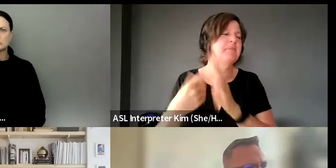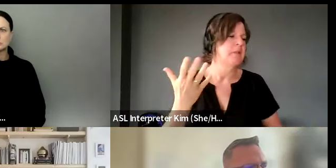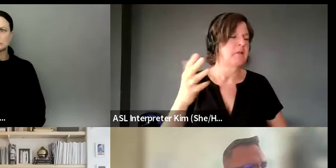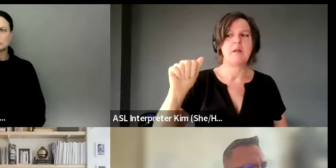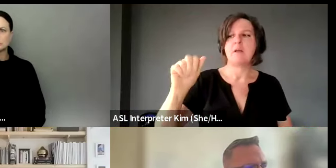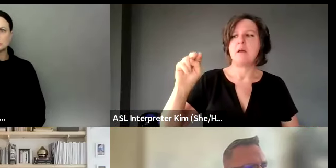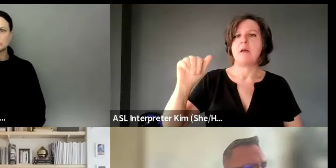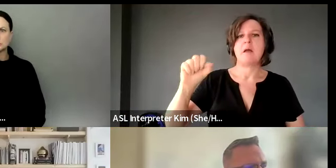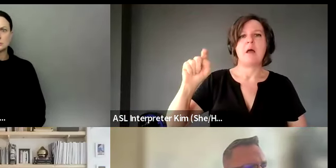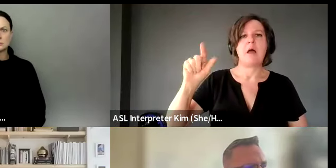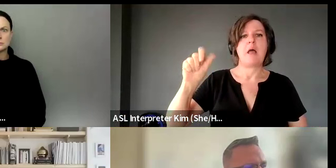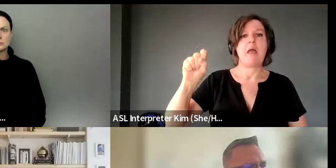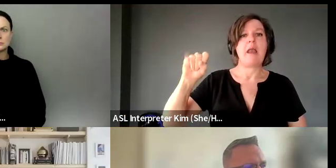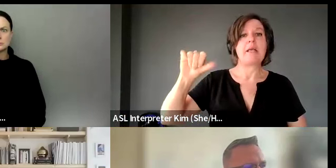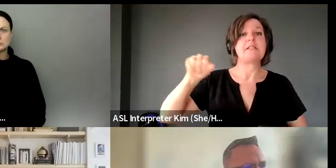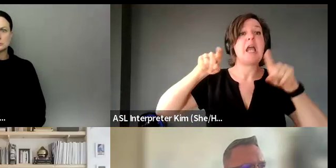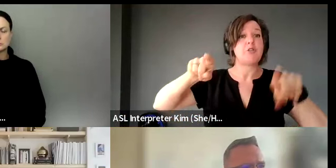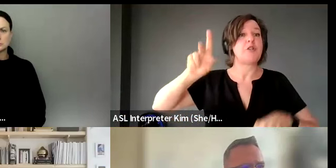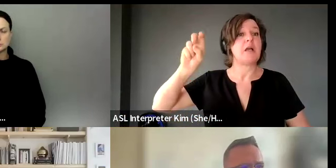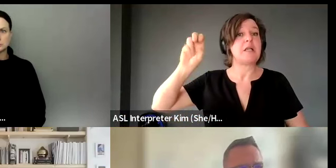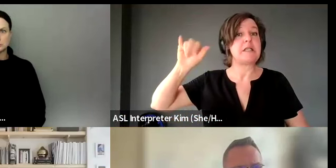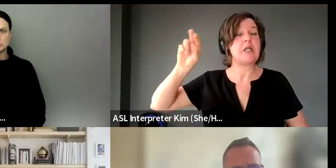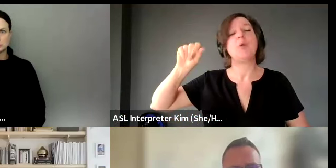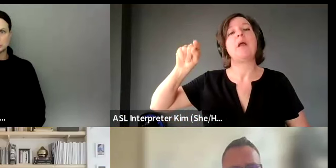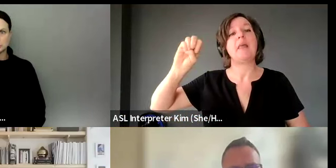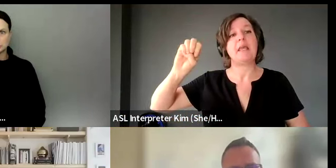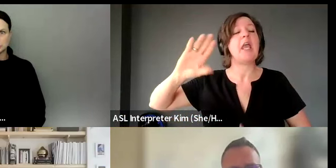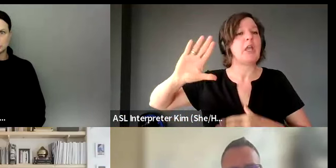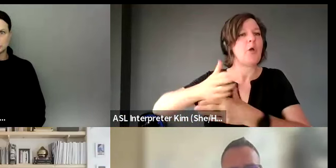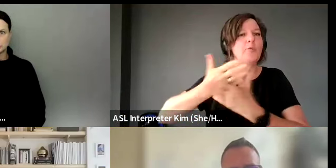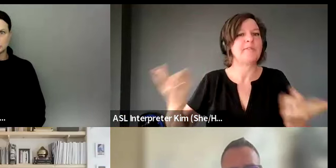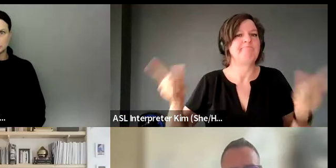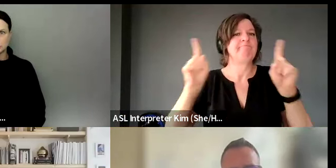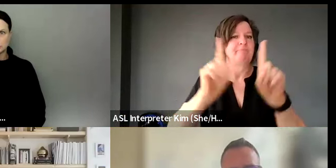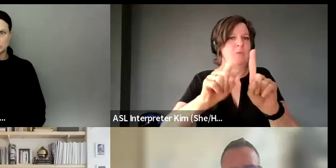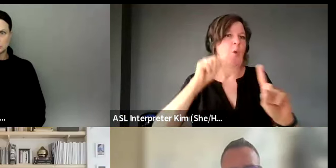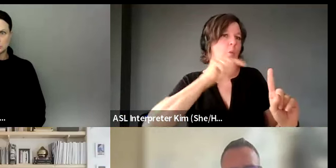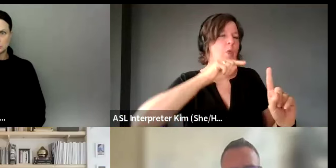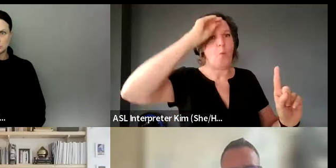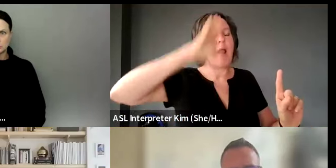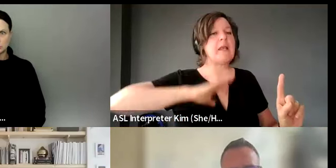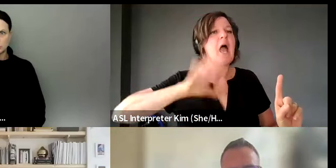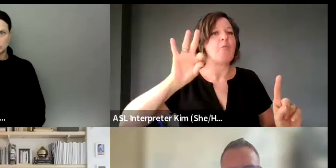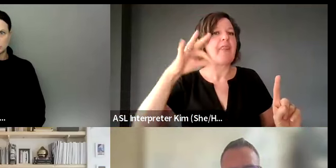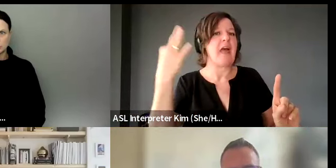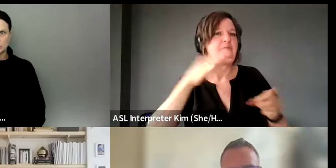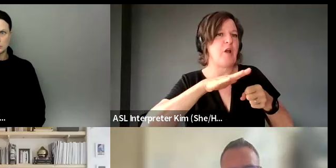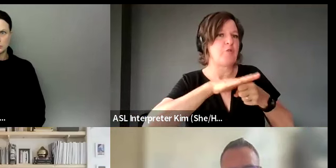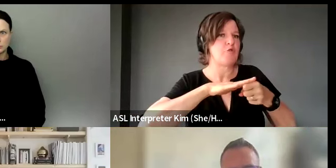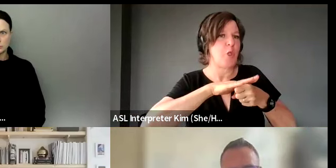Anastasia on the keynote, she shared the keynote with one guy who was part of the French localization team. So you have like all these different